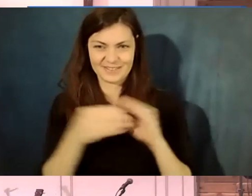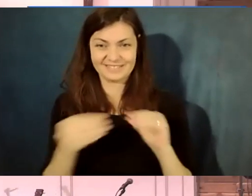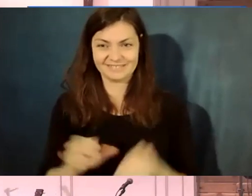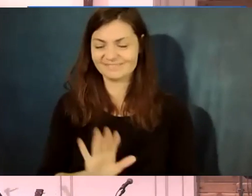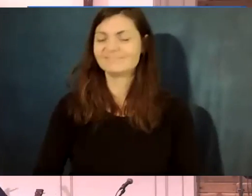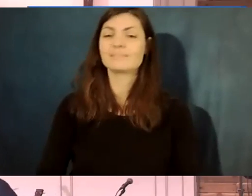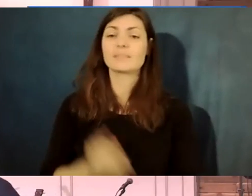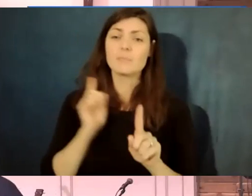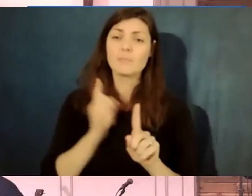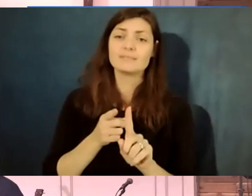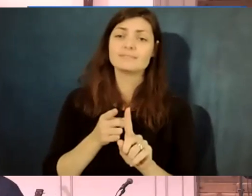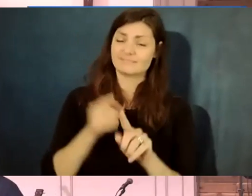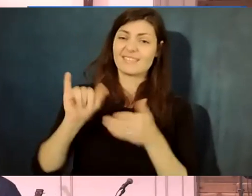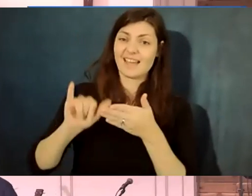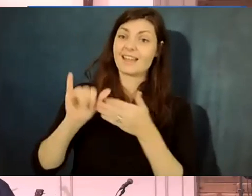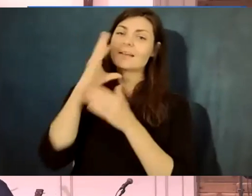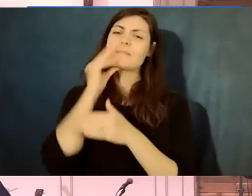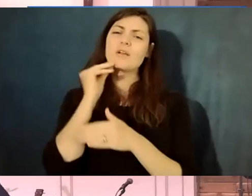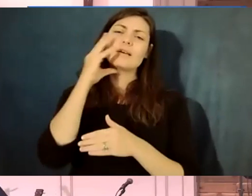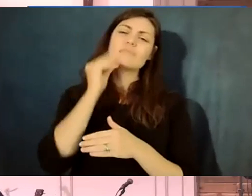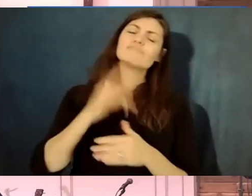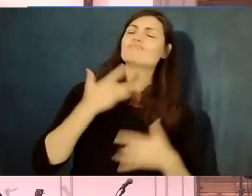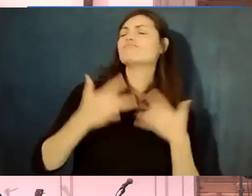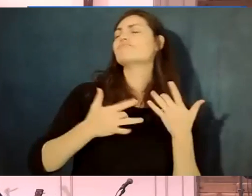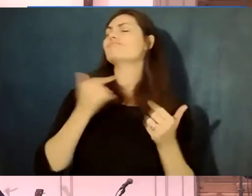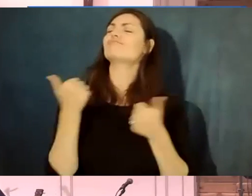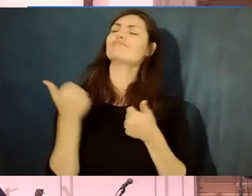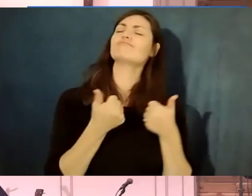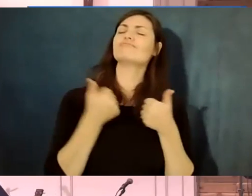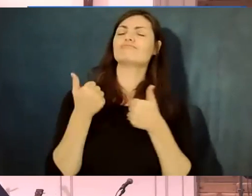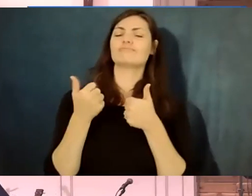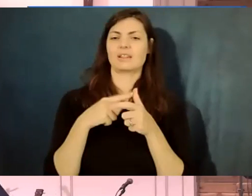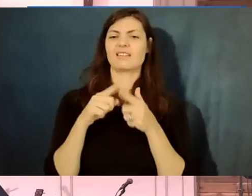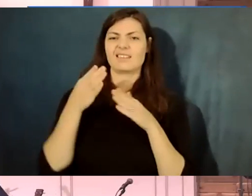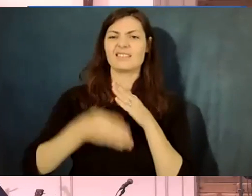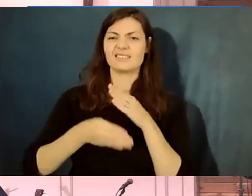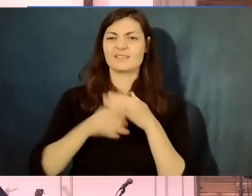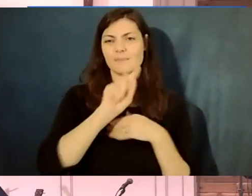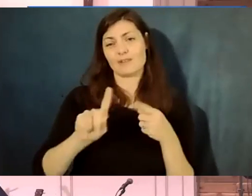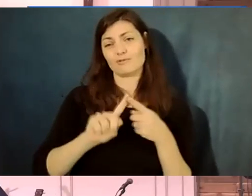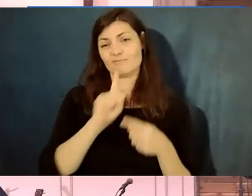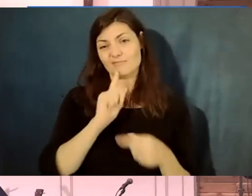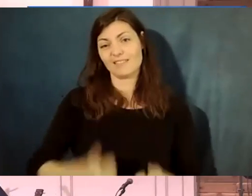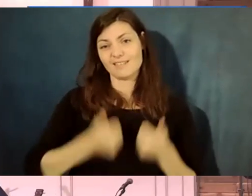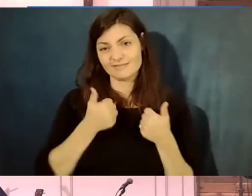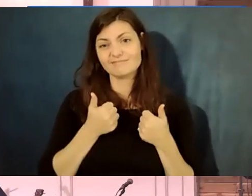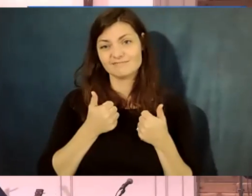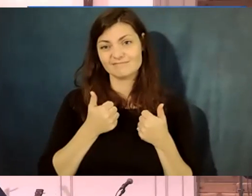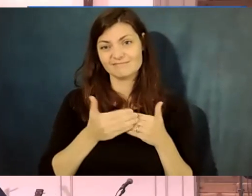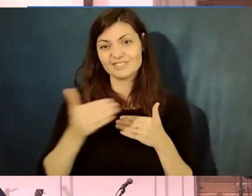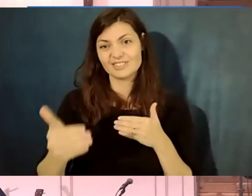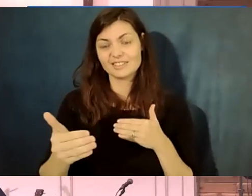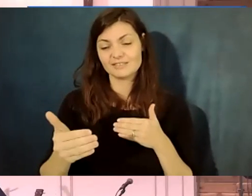It ends. We're up on the mountain, but we go down into the valley eventually. And there's a